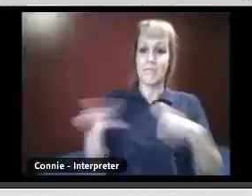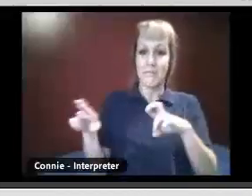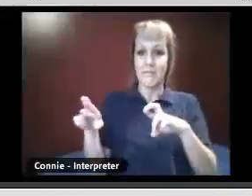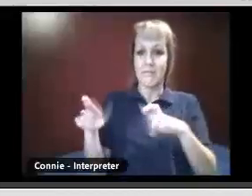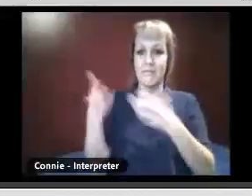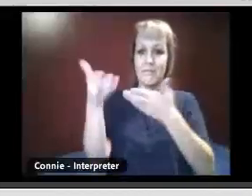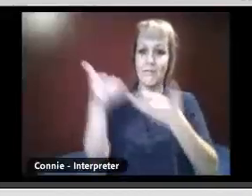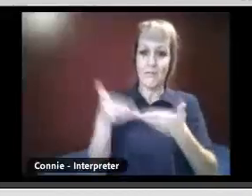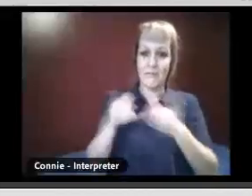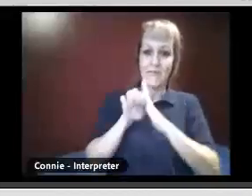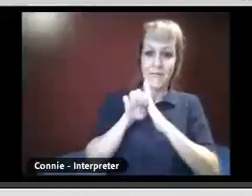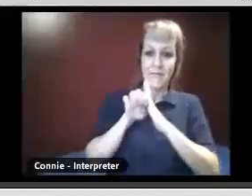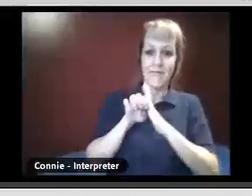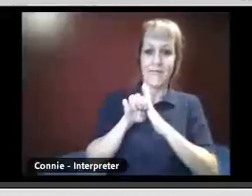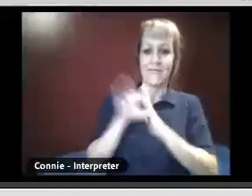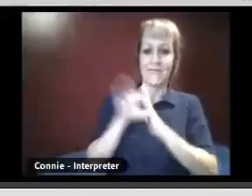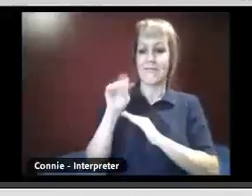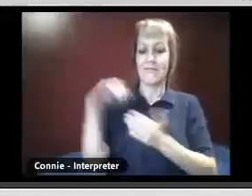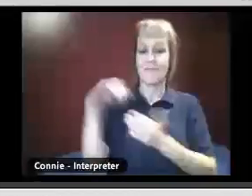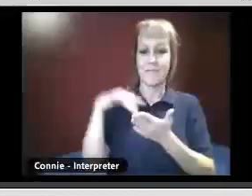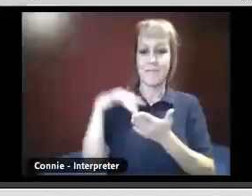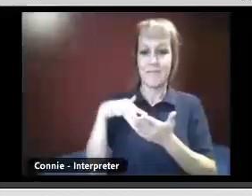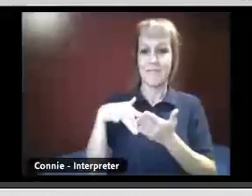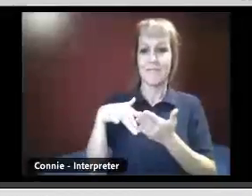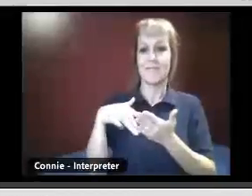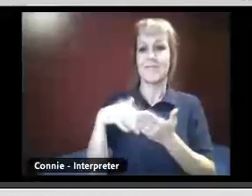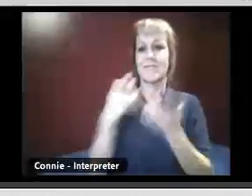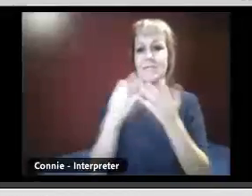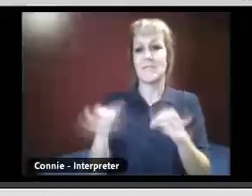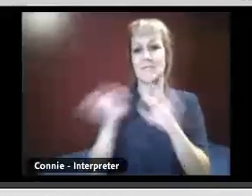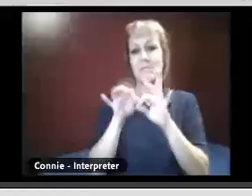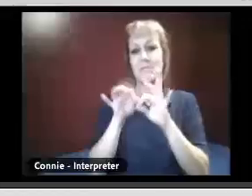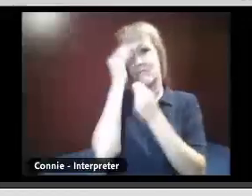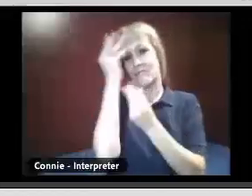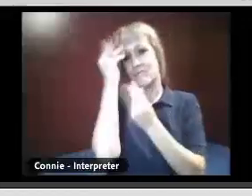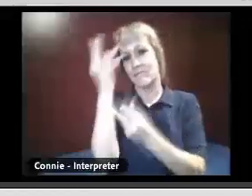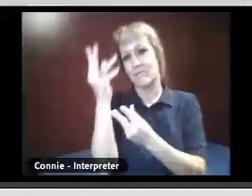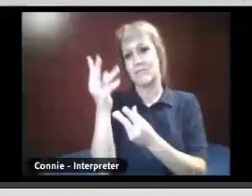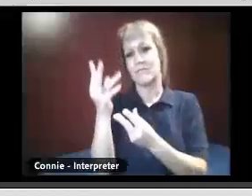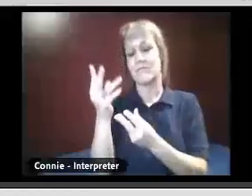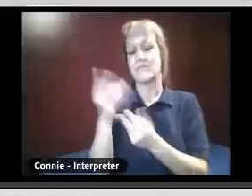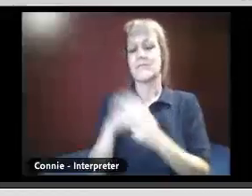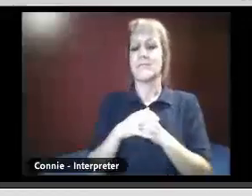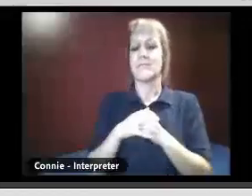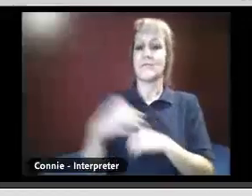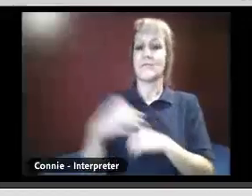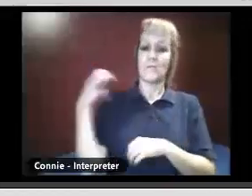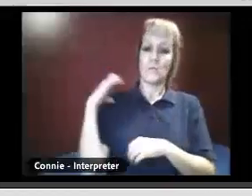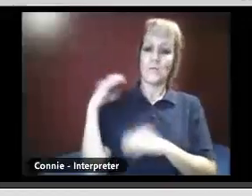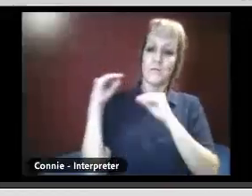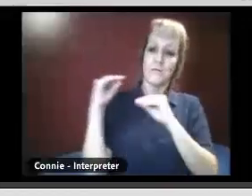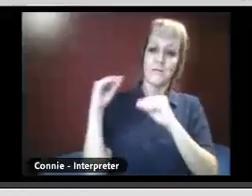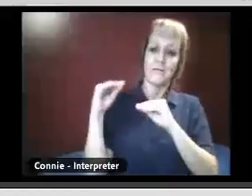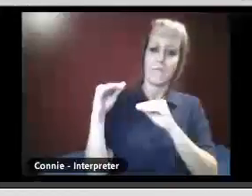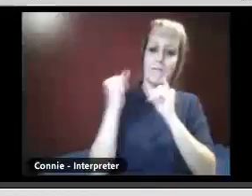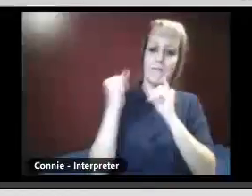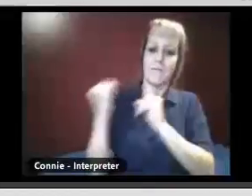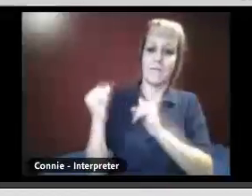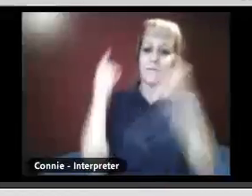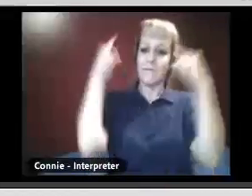situations and case studies to the table as it comes to coaching individuals to achieve positive incomes. Thank